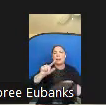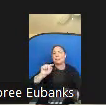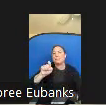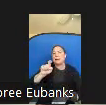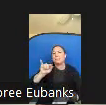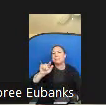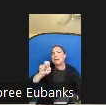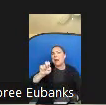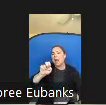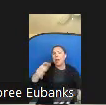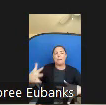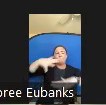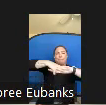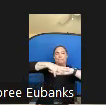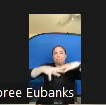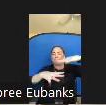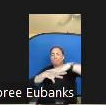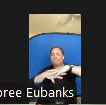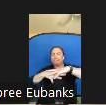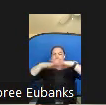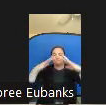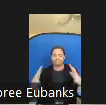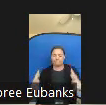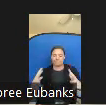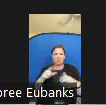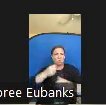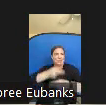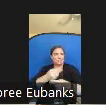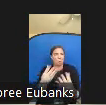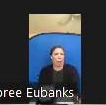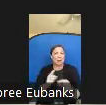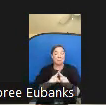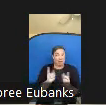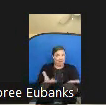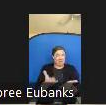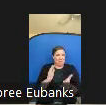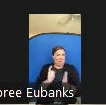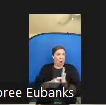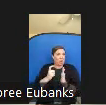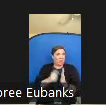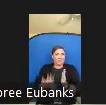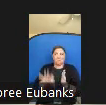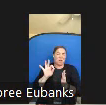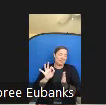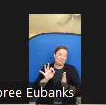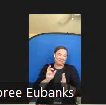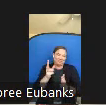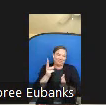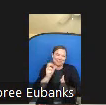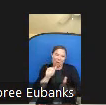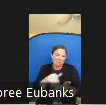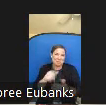for longer periods of time. But that's really difficult to pick up archaeologically because it just usually doesn't preserve.